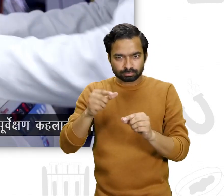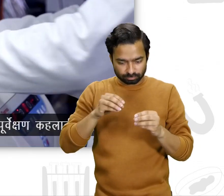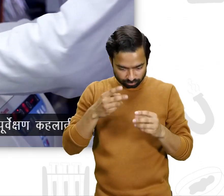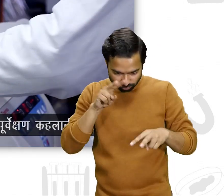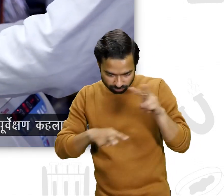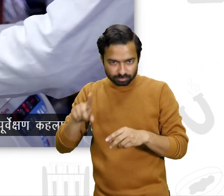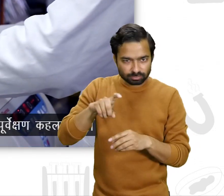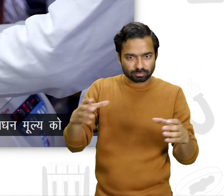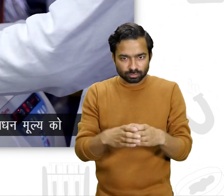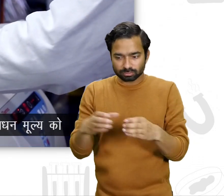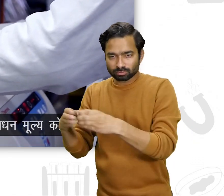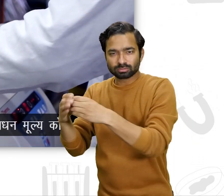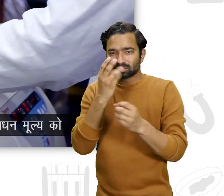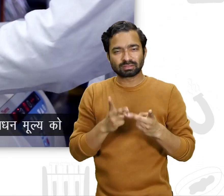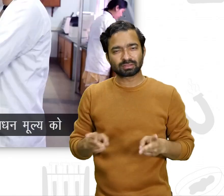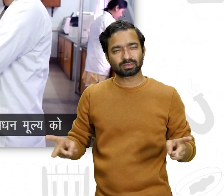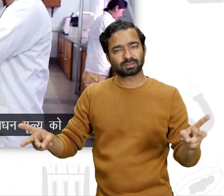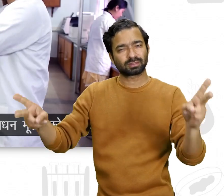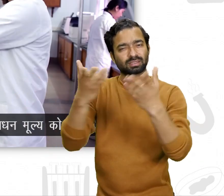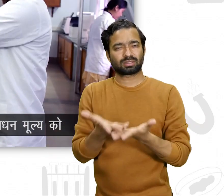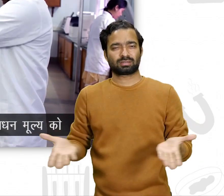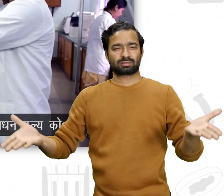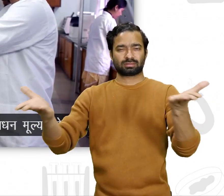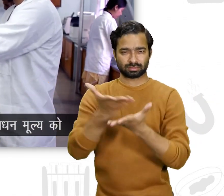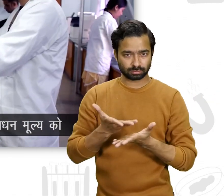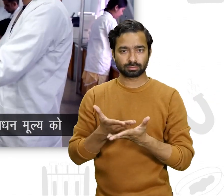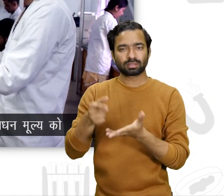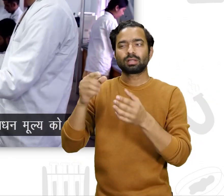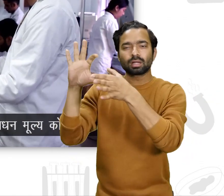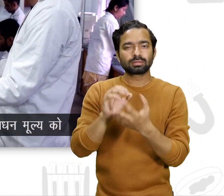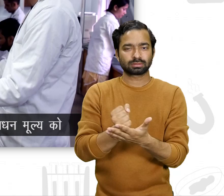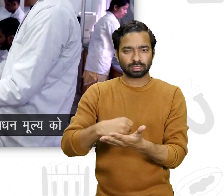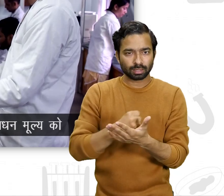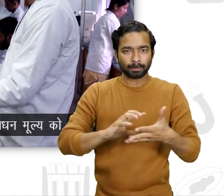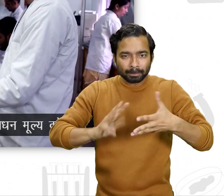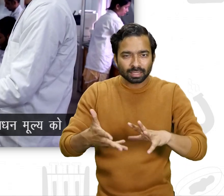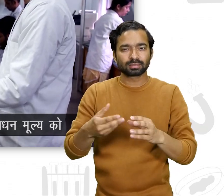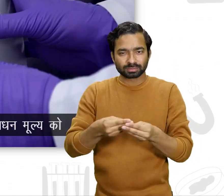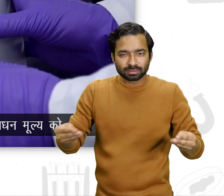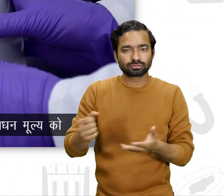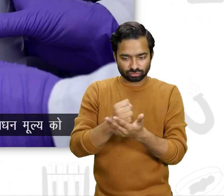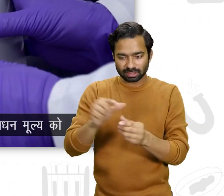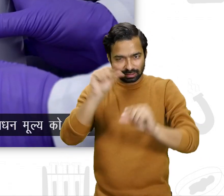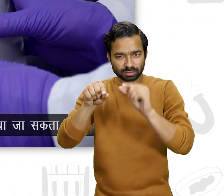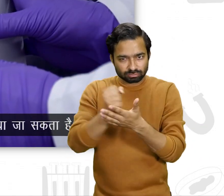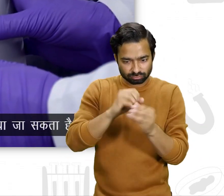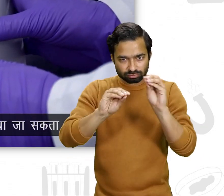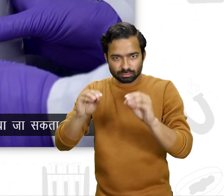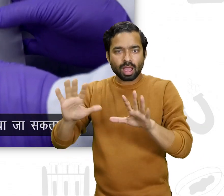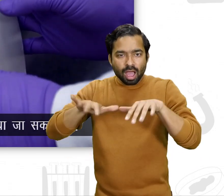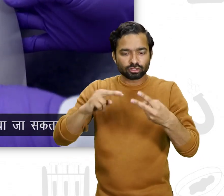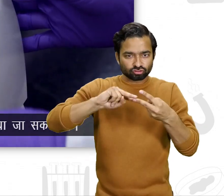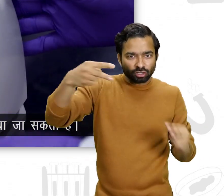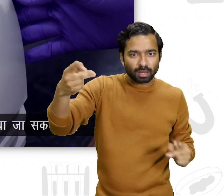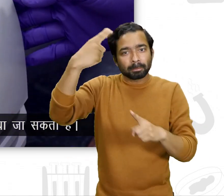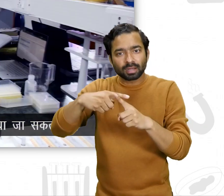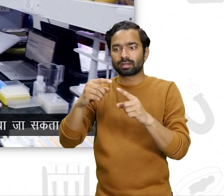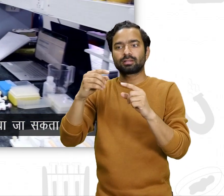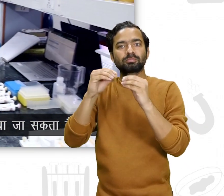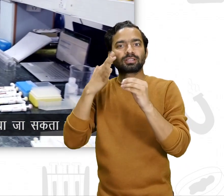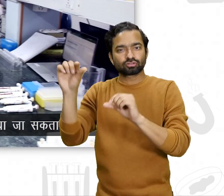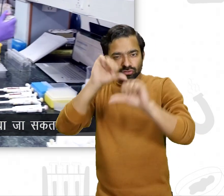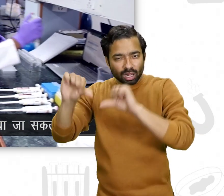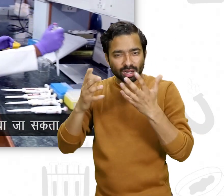and biochemical properties. The resource value of plant or its derivatives can be modified